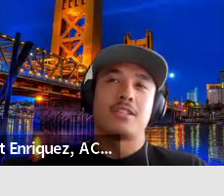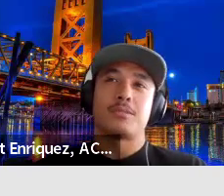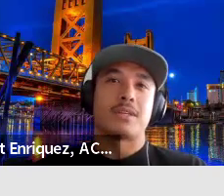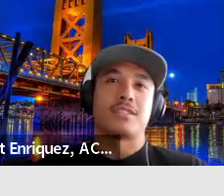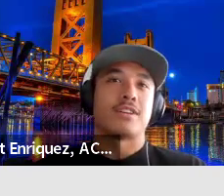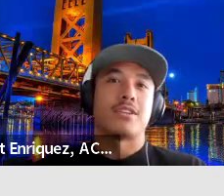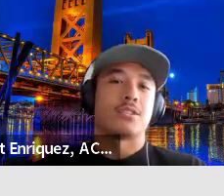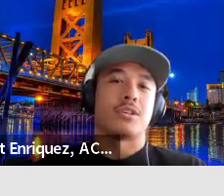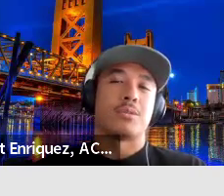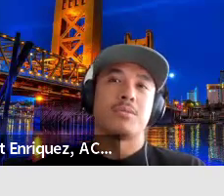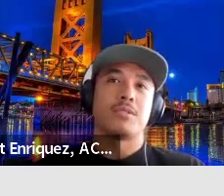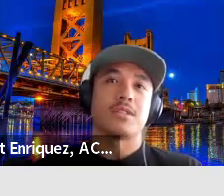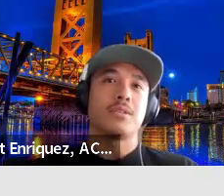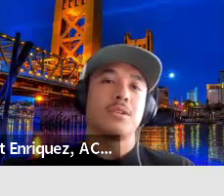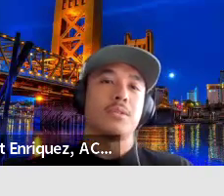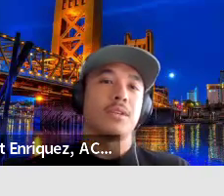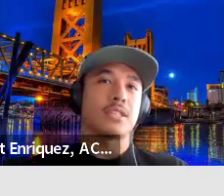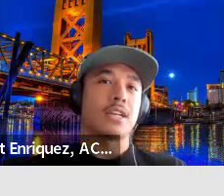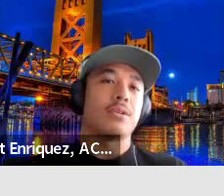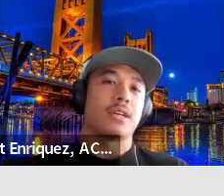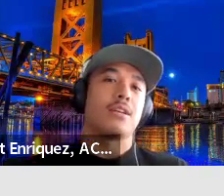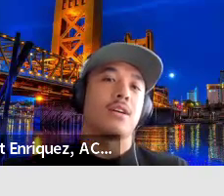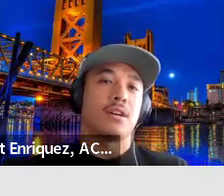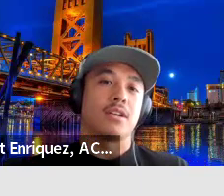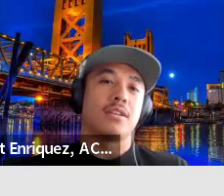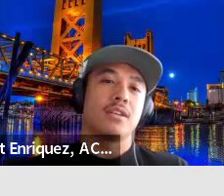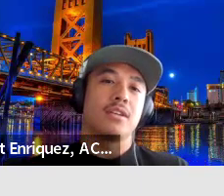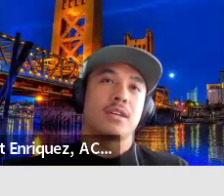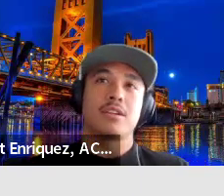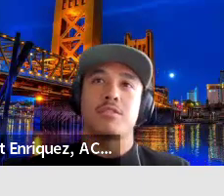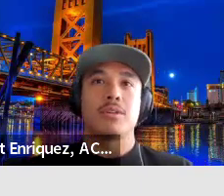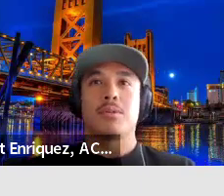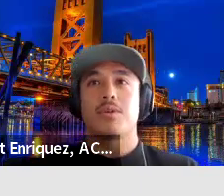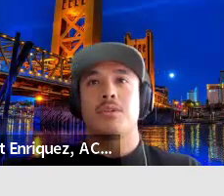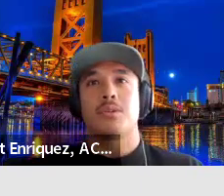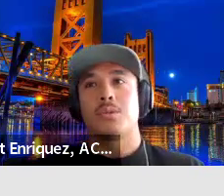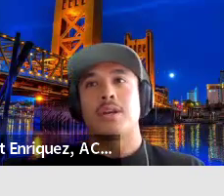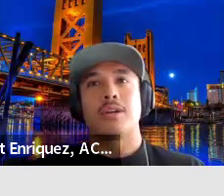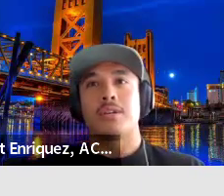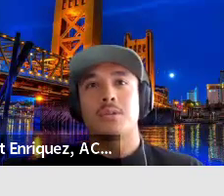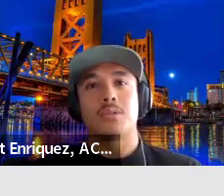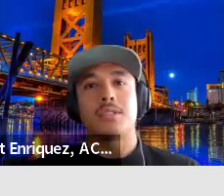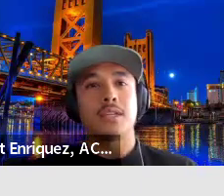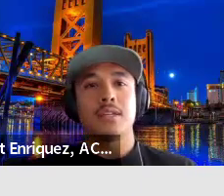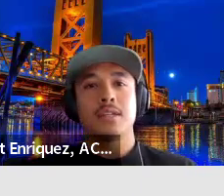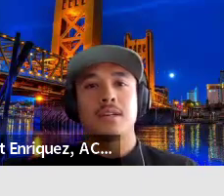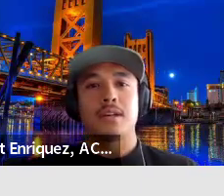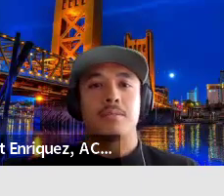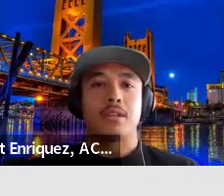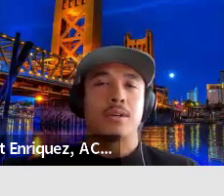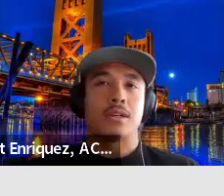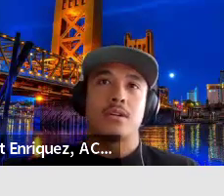just best to find an alternate route. So really just kind of honing in on getting familiar with your local area, your local